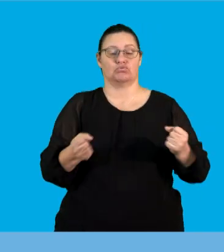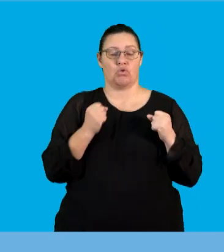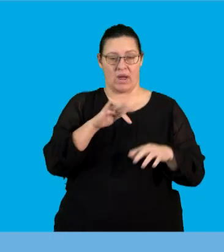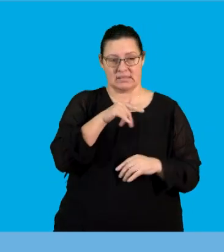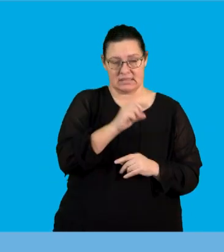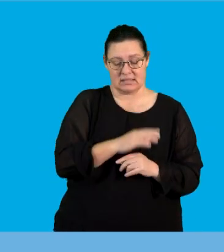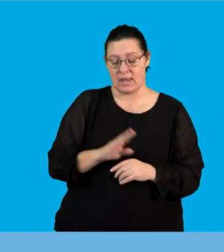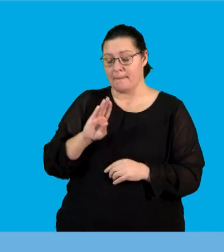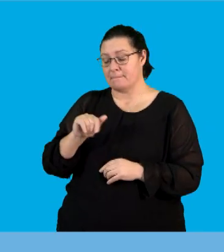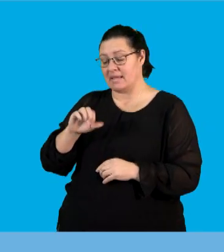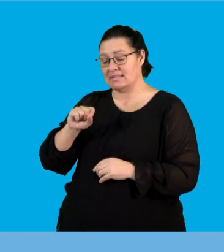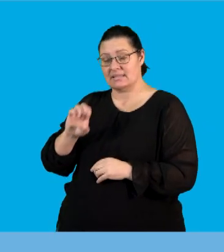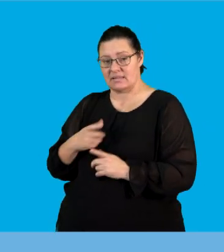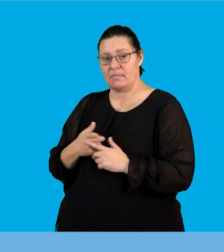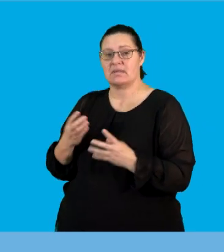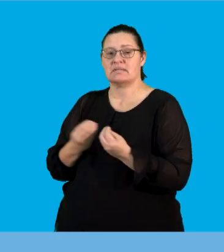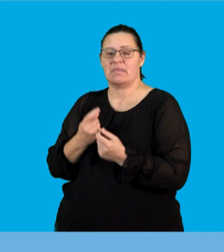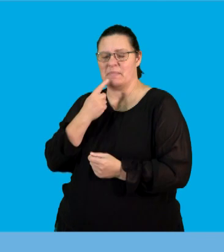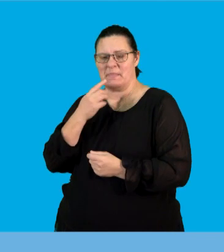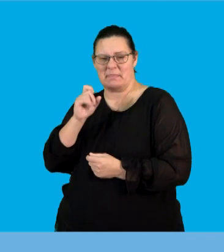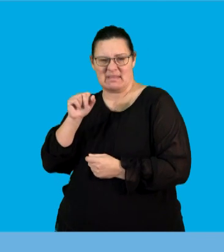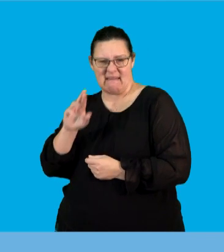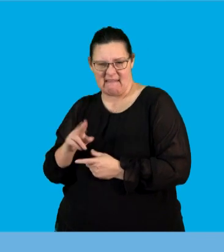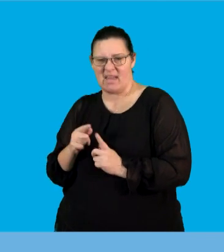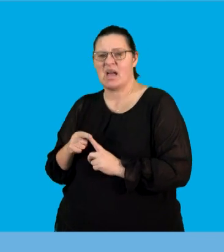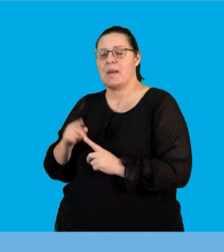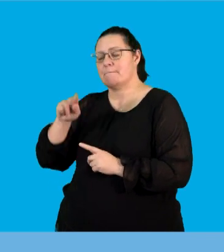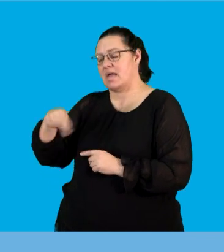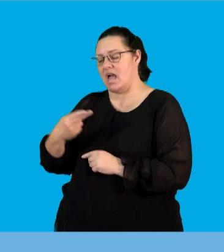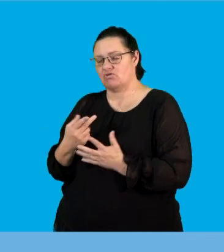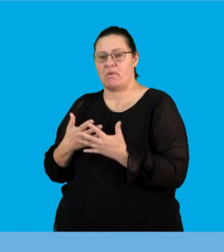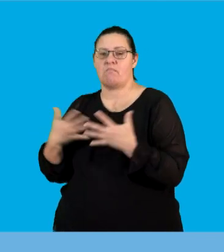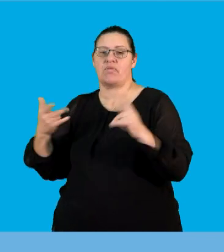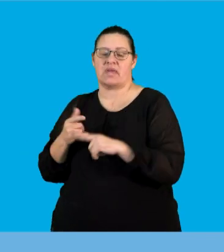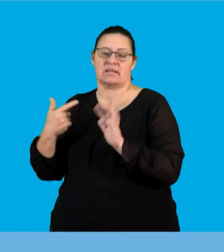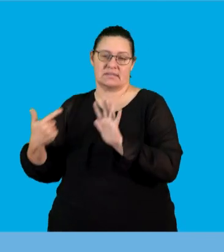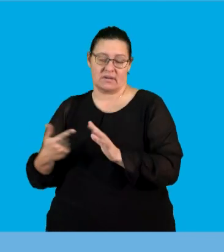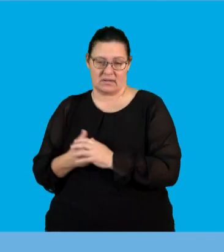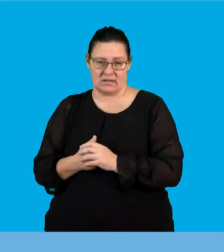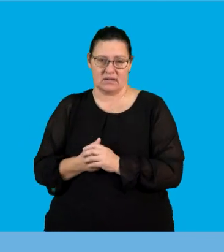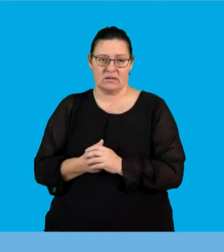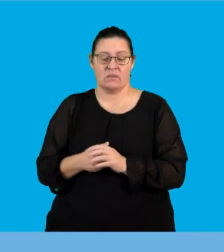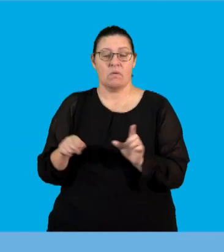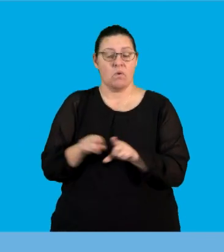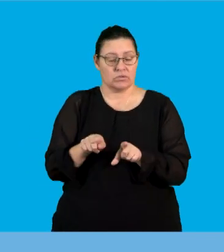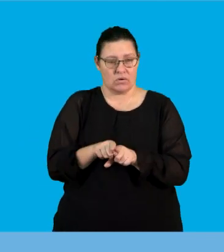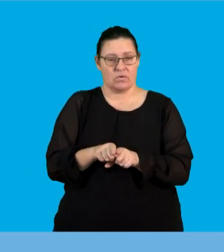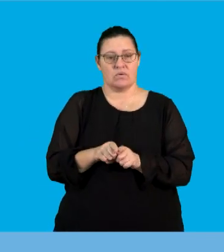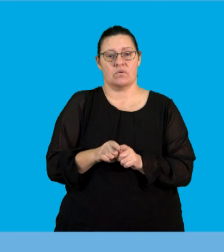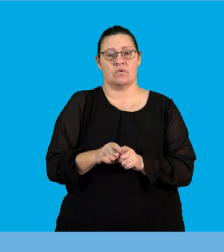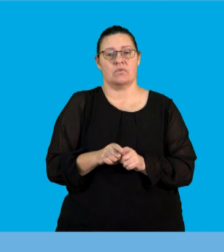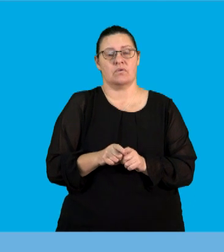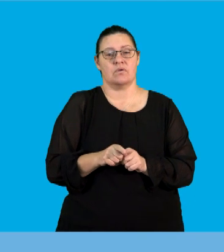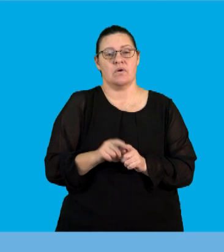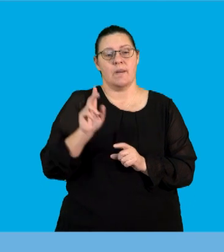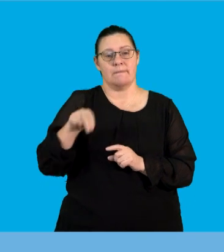becomes. Then a base, it is a substance that tastes bitter and has a pH that is greater than 7. And also, we know